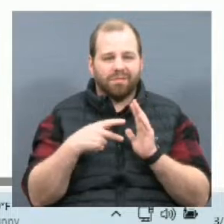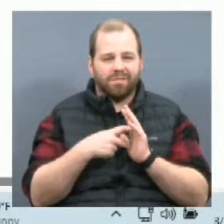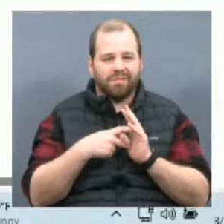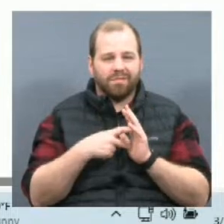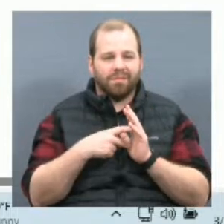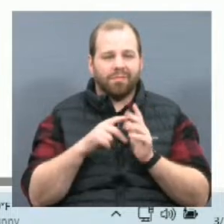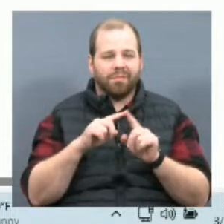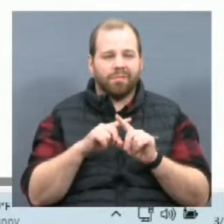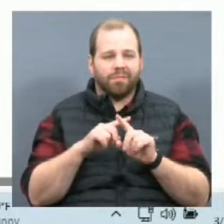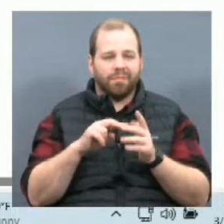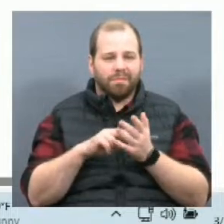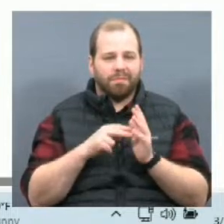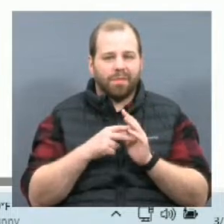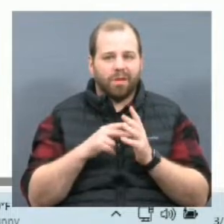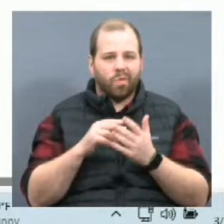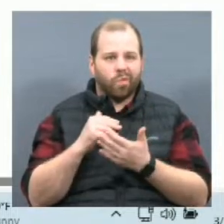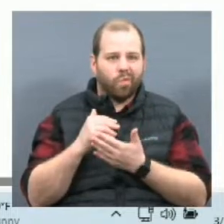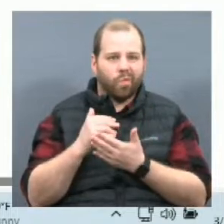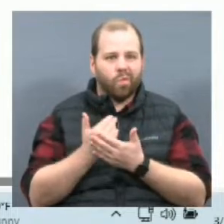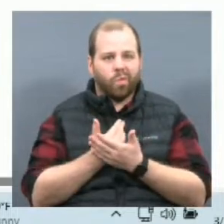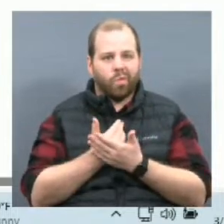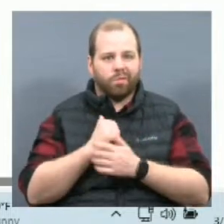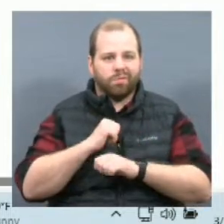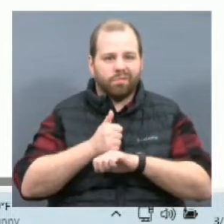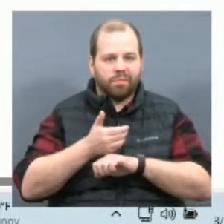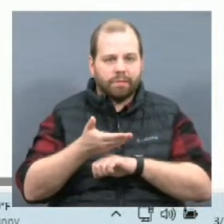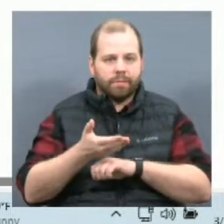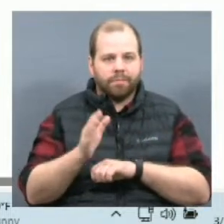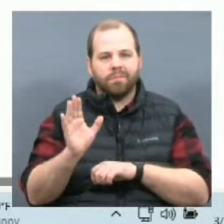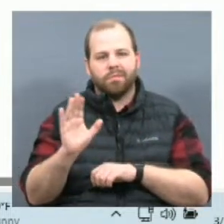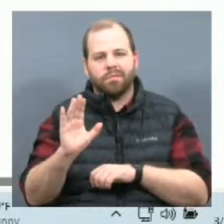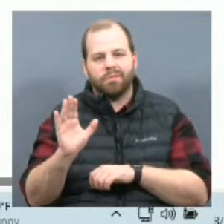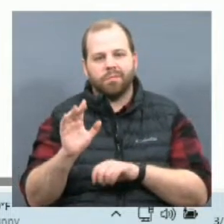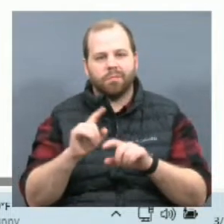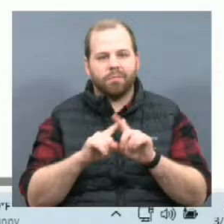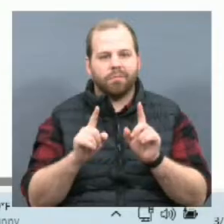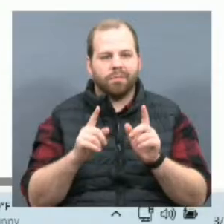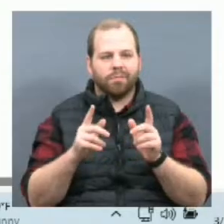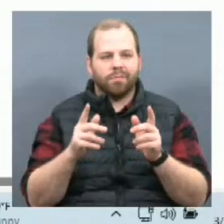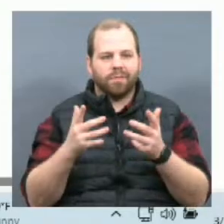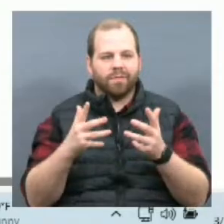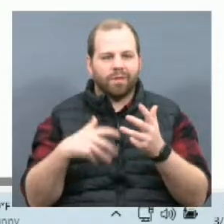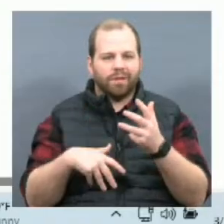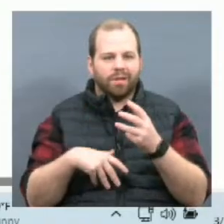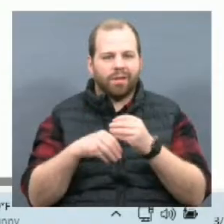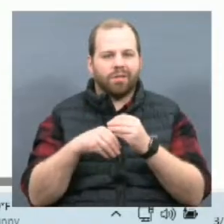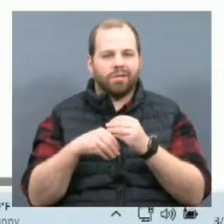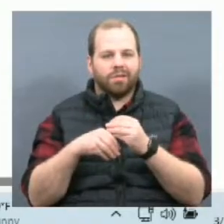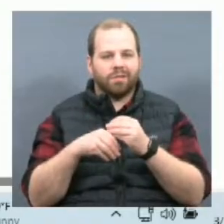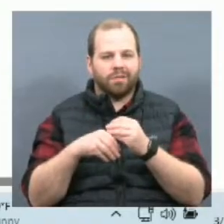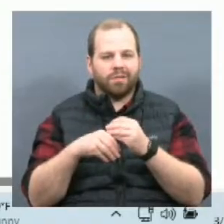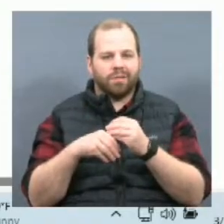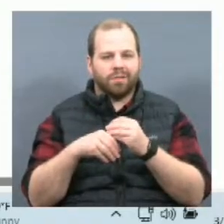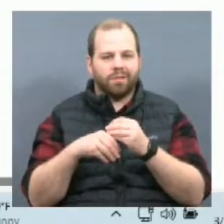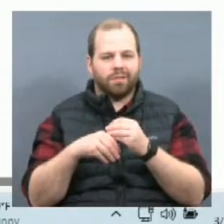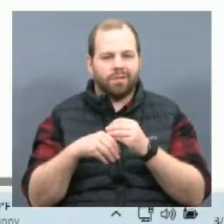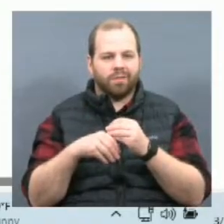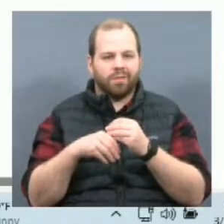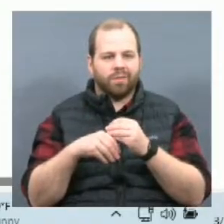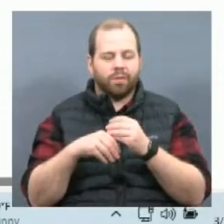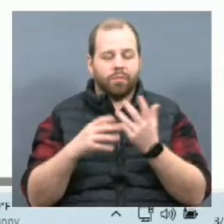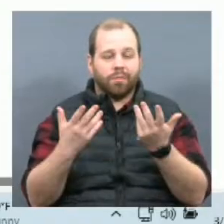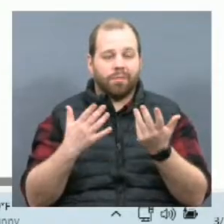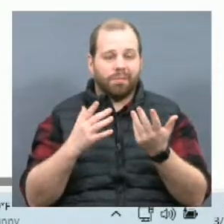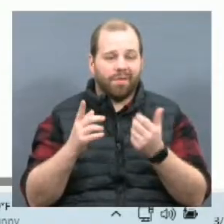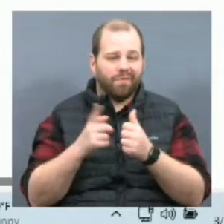an introduction to horses to the area. It just would be adding and converting, using the conditional. And see, this would be my first